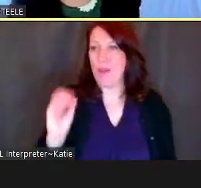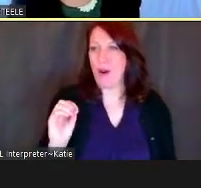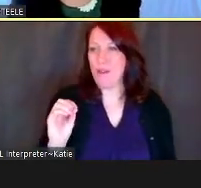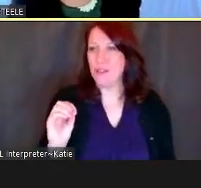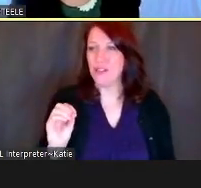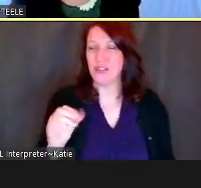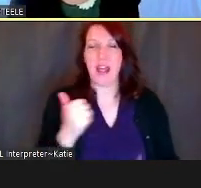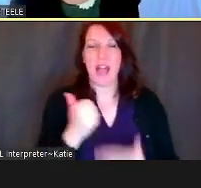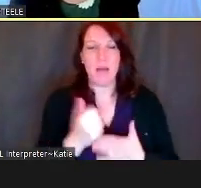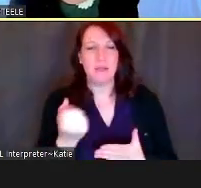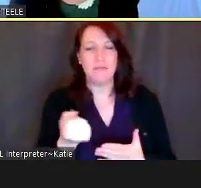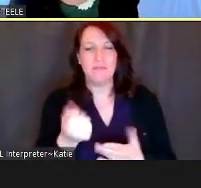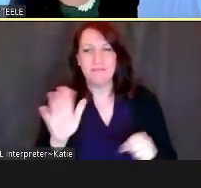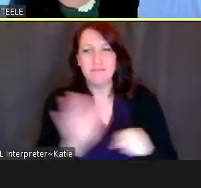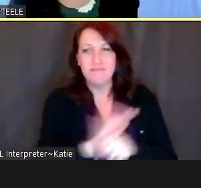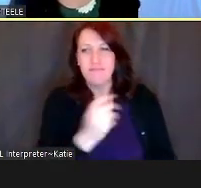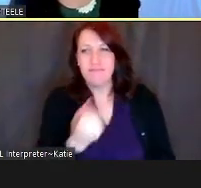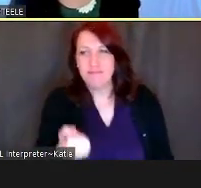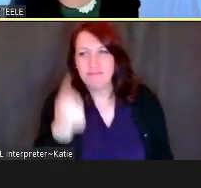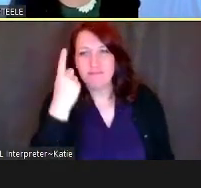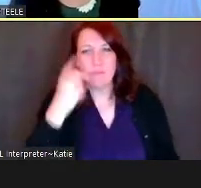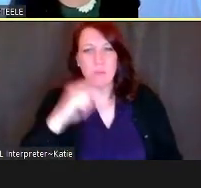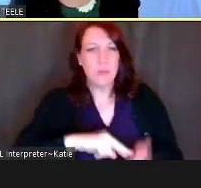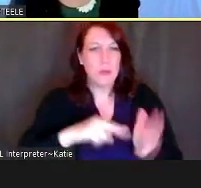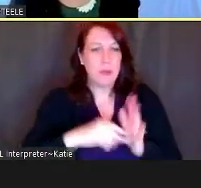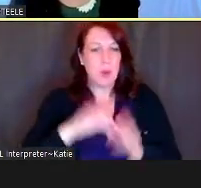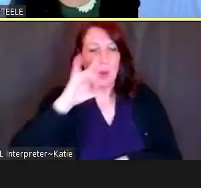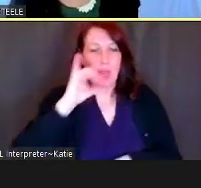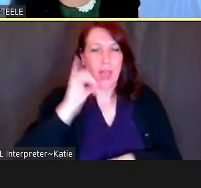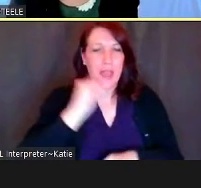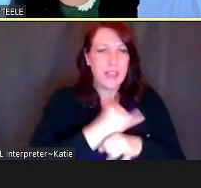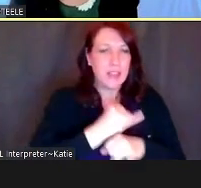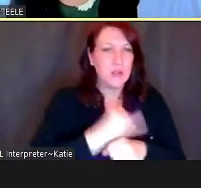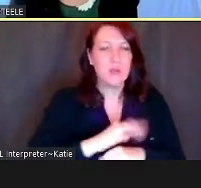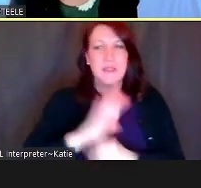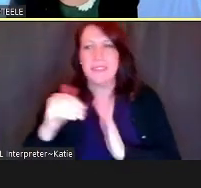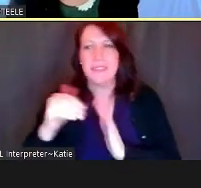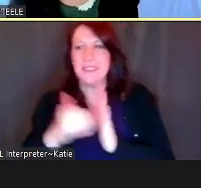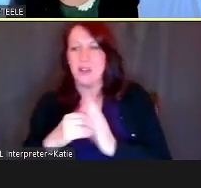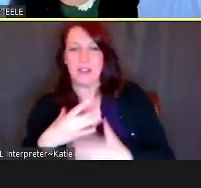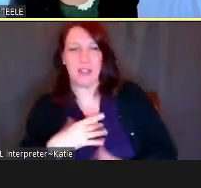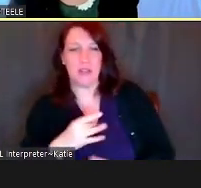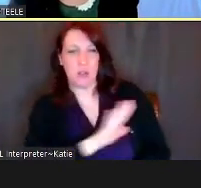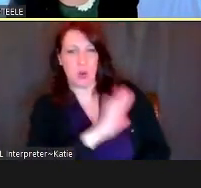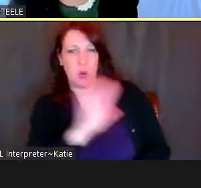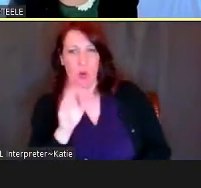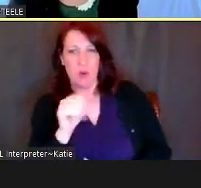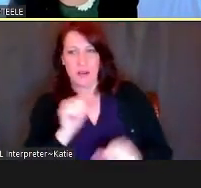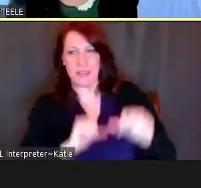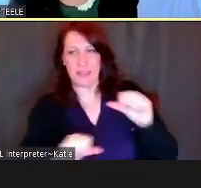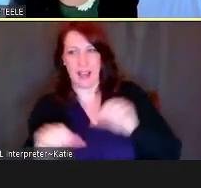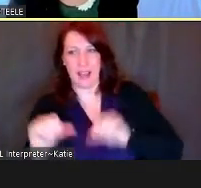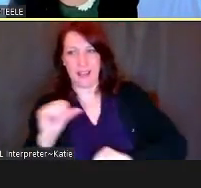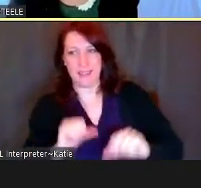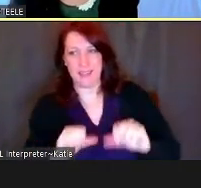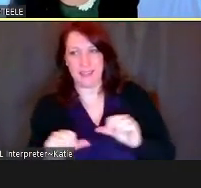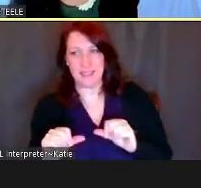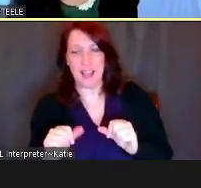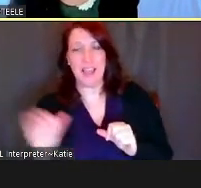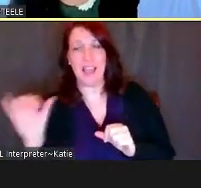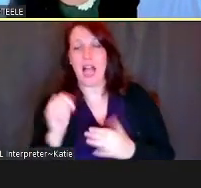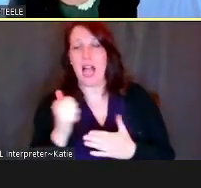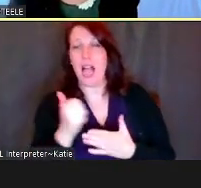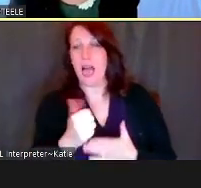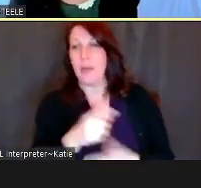to understand which institutes and centers would be interested in your science. They can also help you